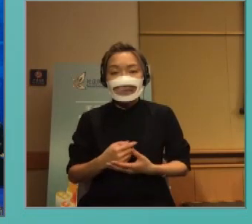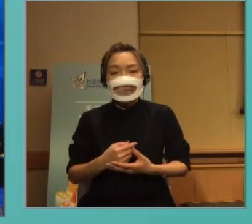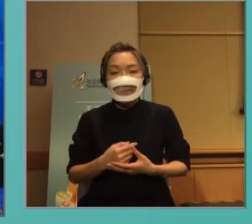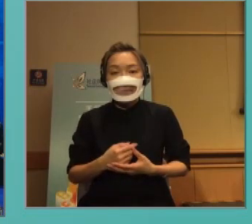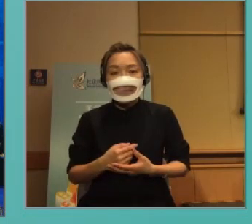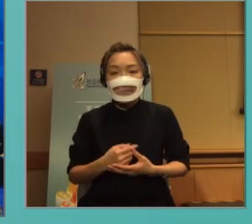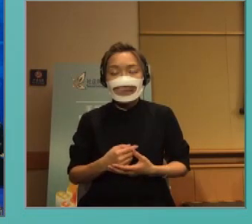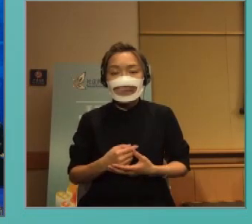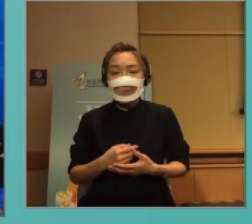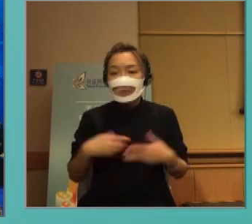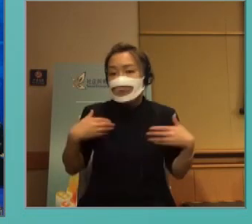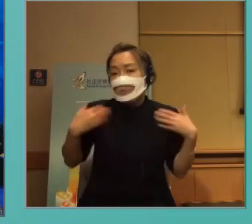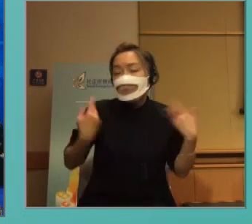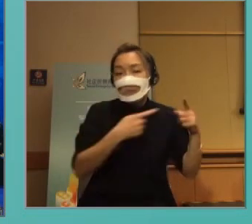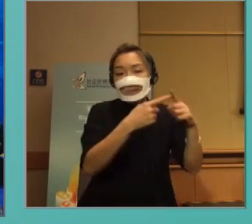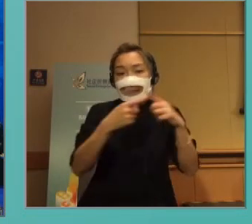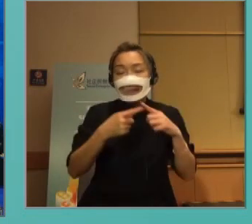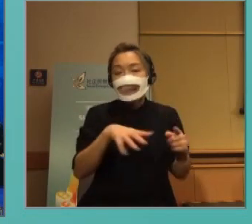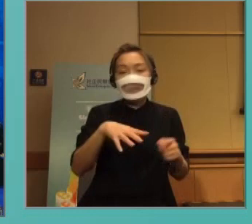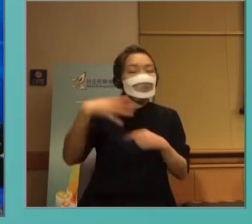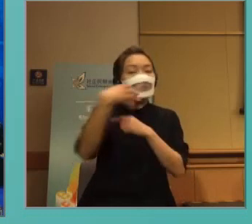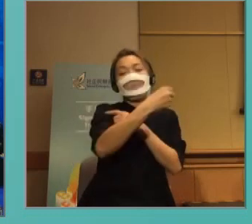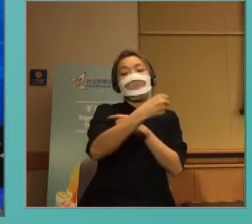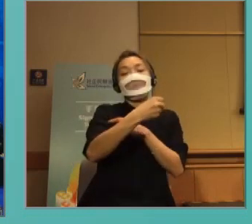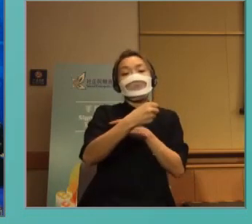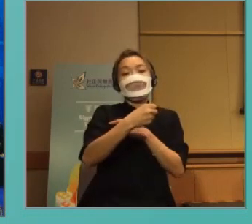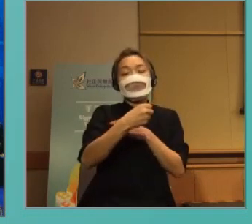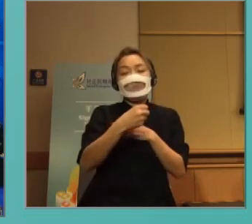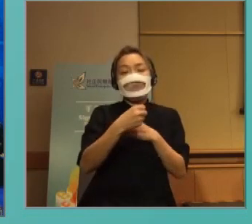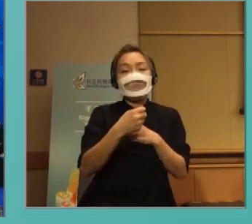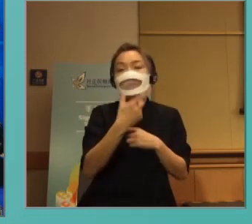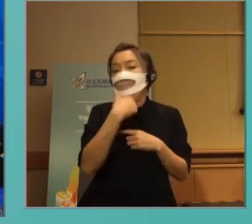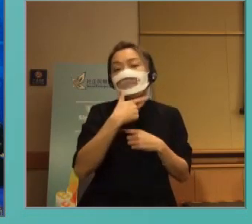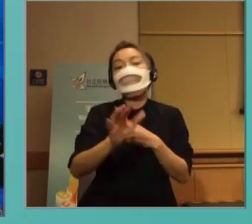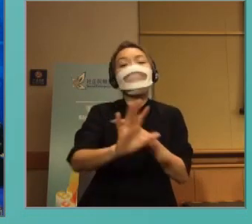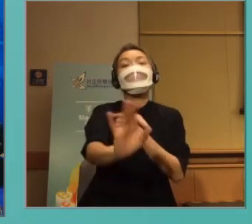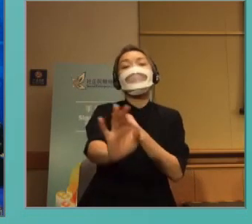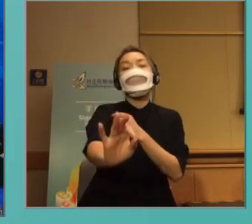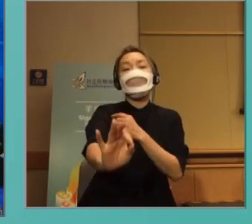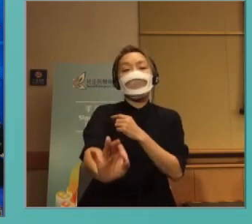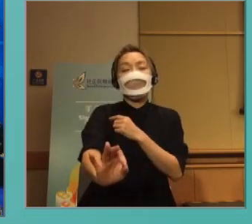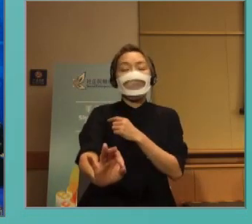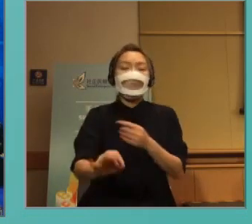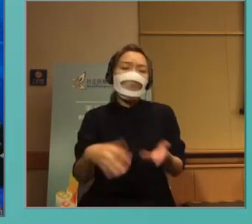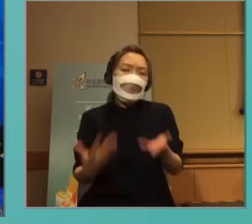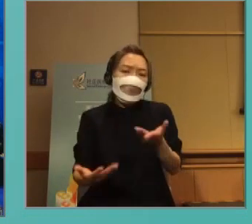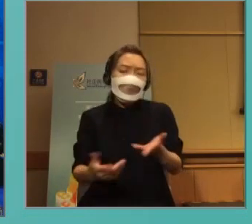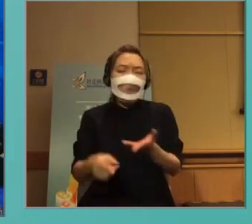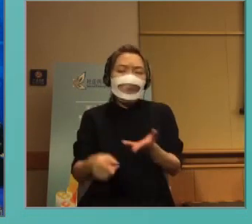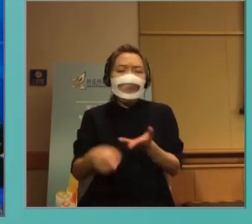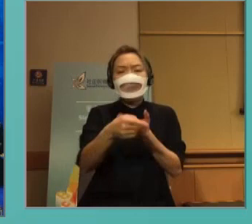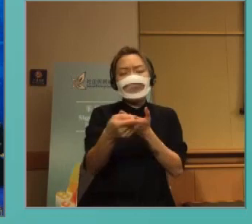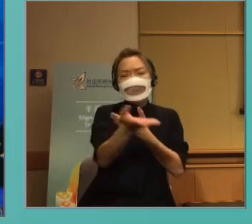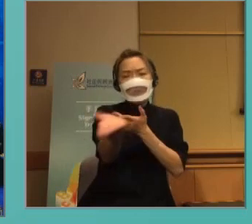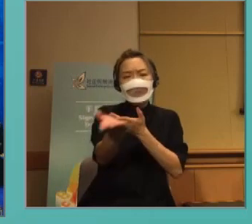assets. They may not like they may fear financification because they're afraid of things becoming expensive. But when you say,